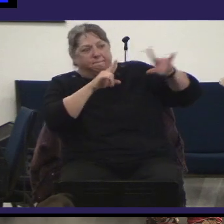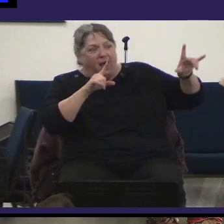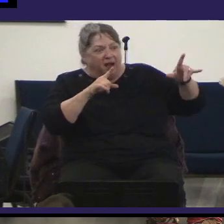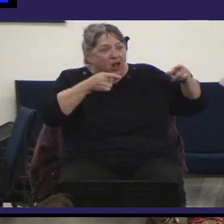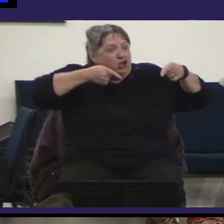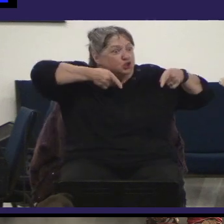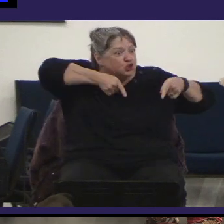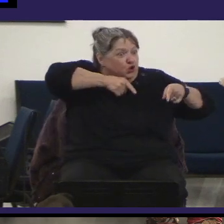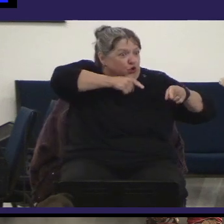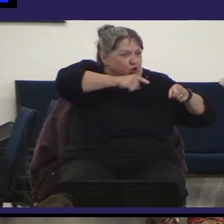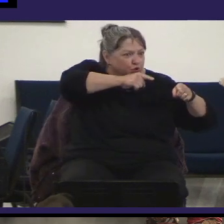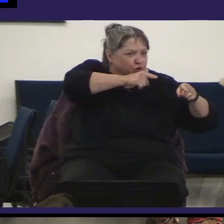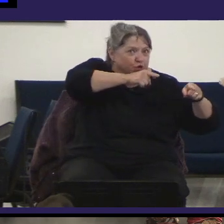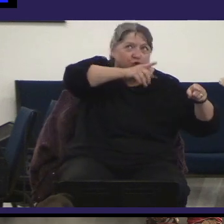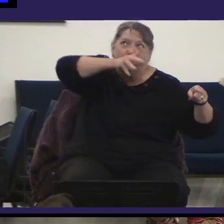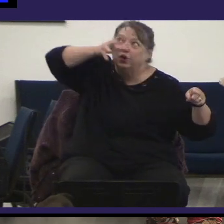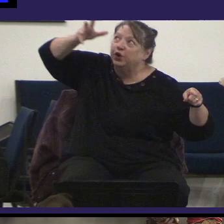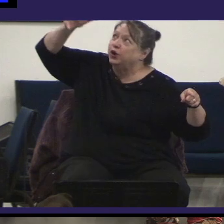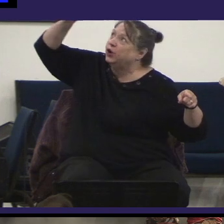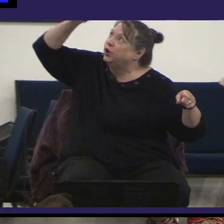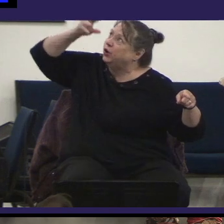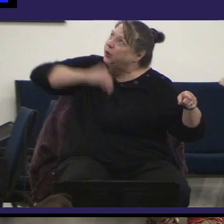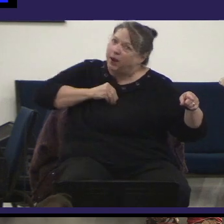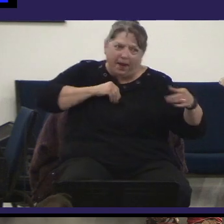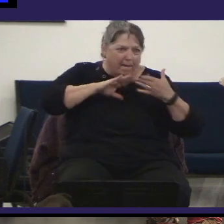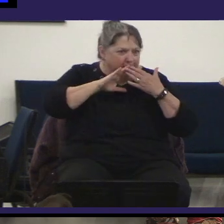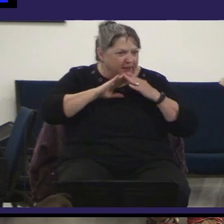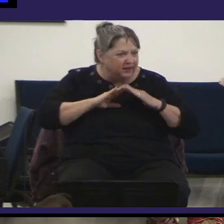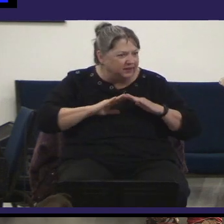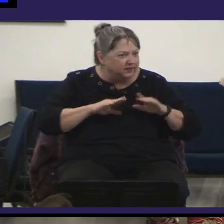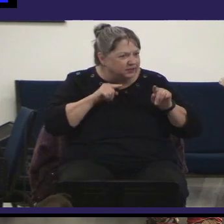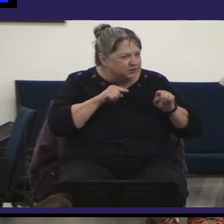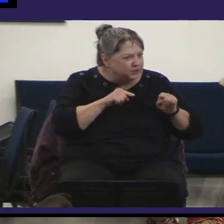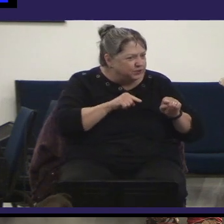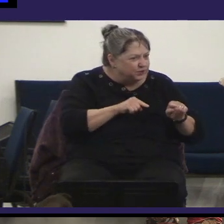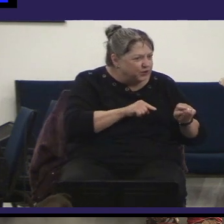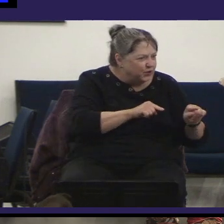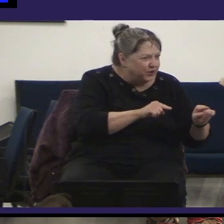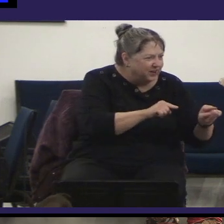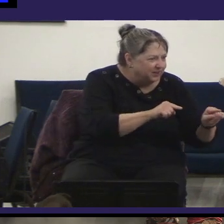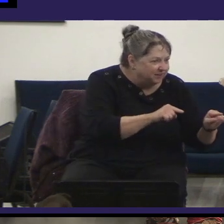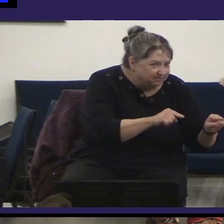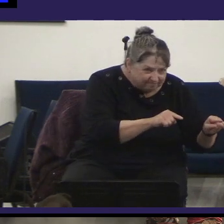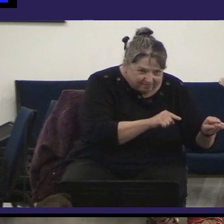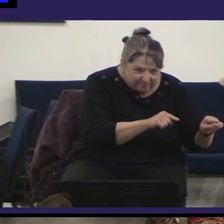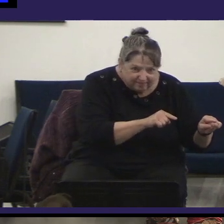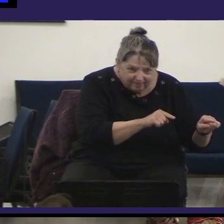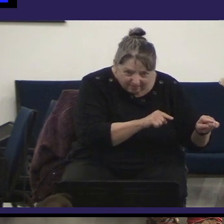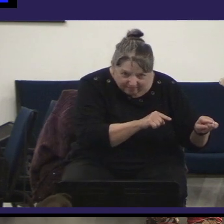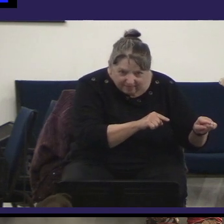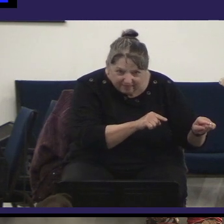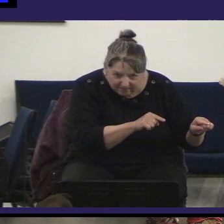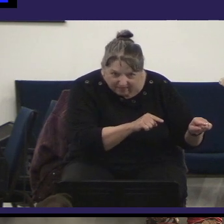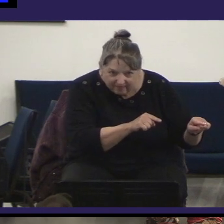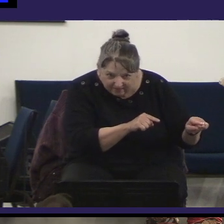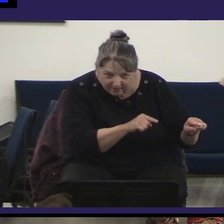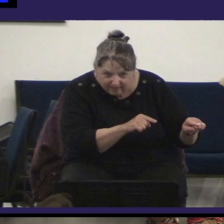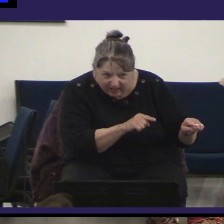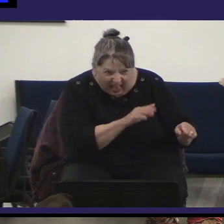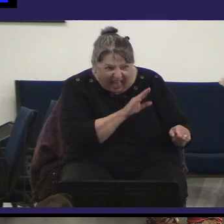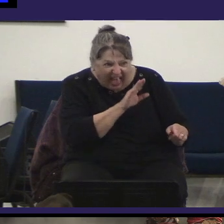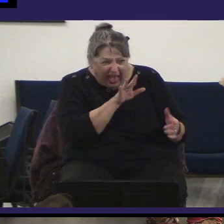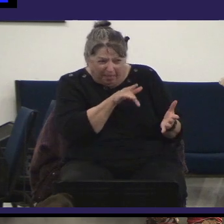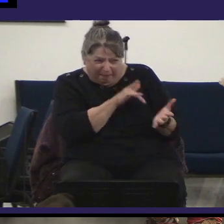that I don't like the word worry because there's a commandment not to worry. It doesn't mean that we have nothing to be concerned about. It means that in the middle of